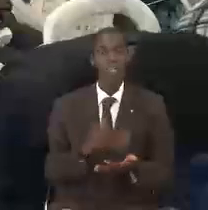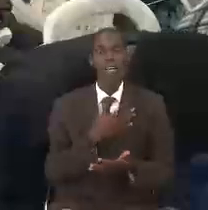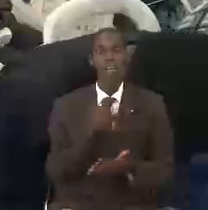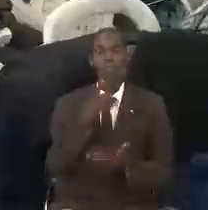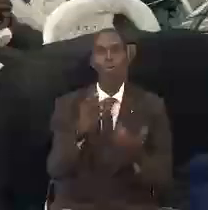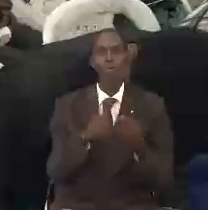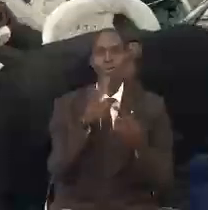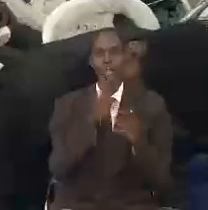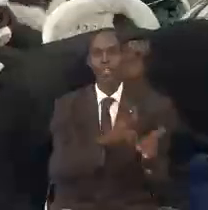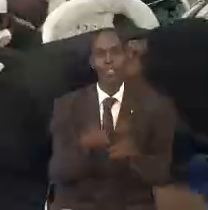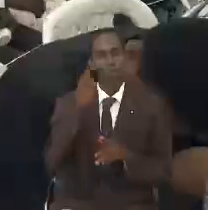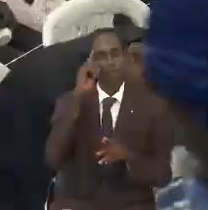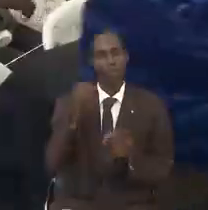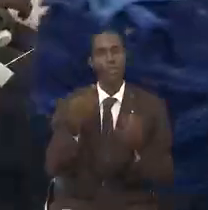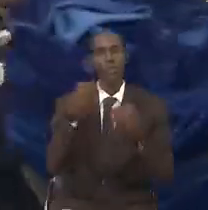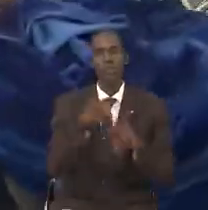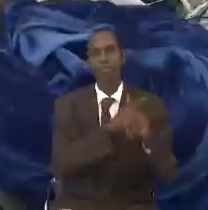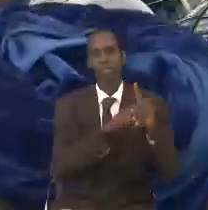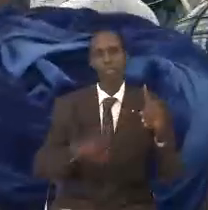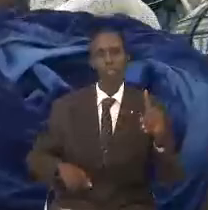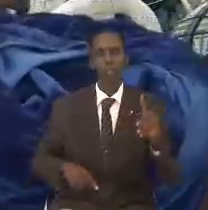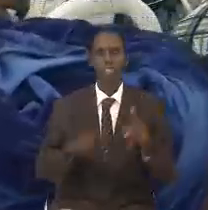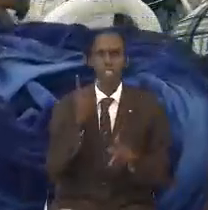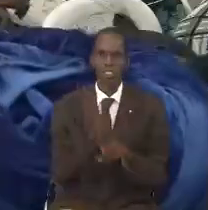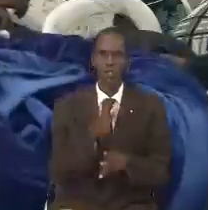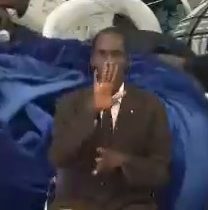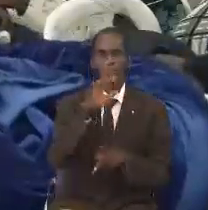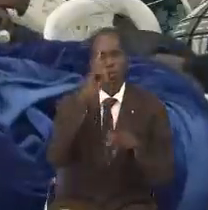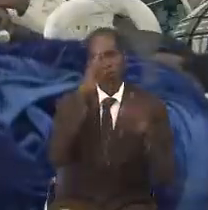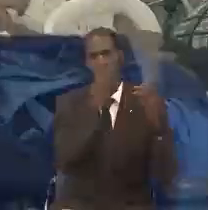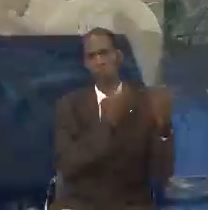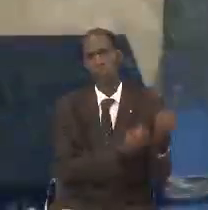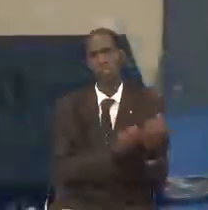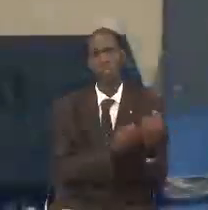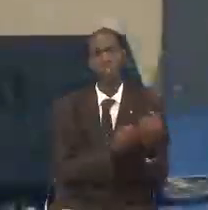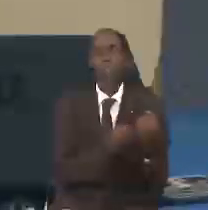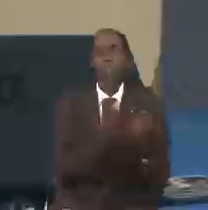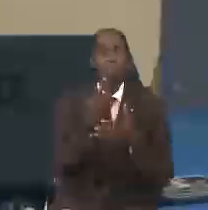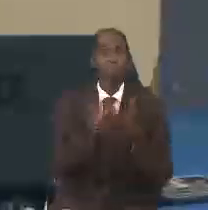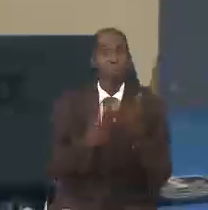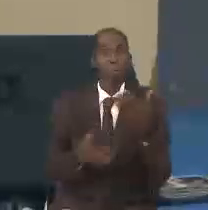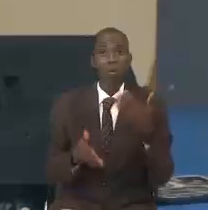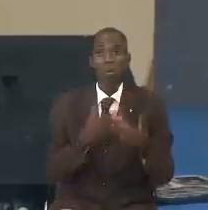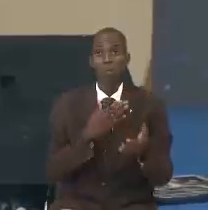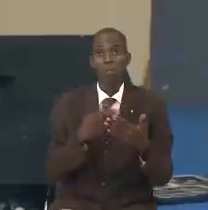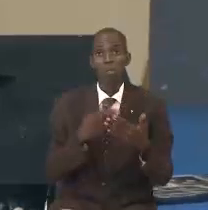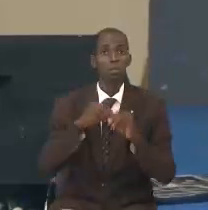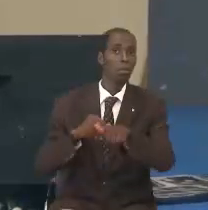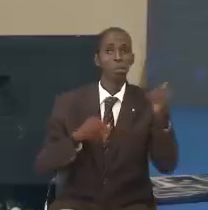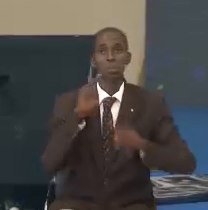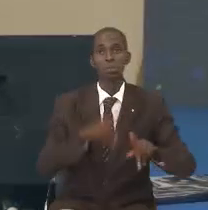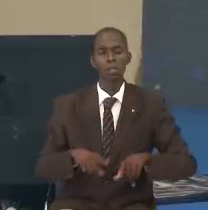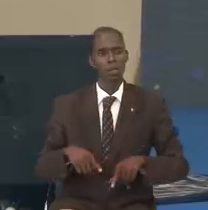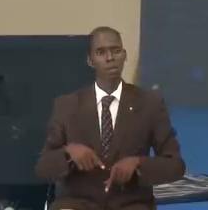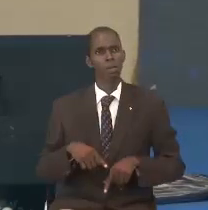the Lord. Keep your conviction. Whatever you see of other people, I